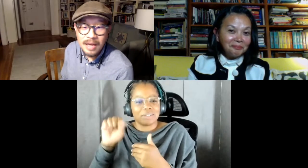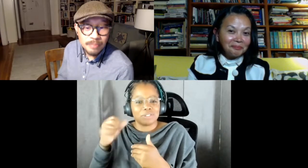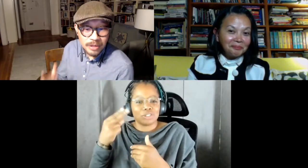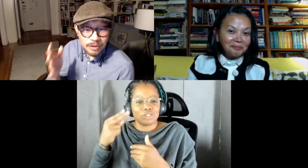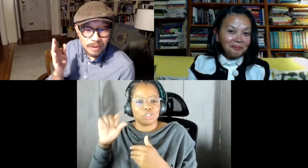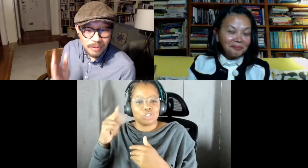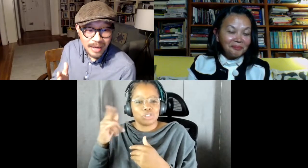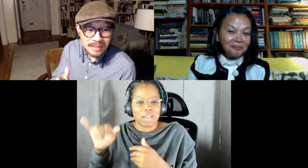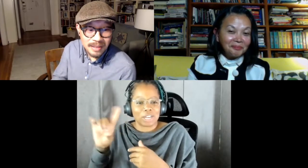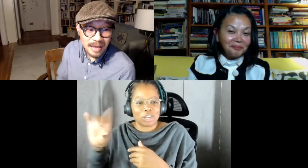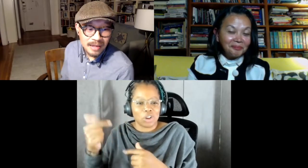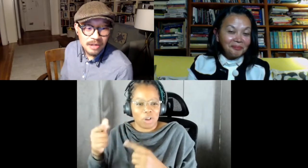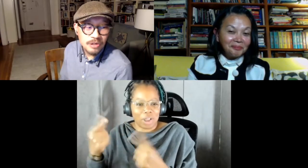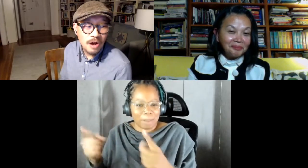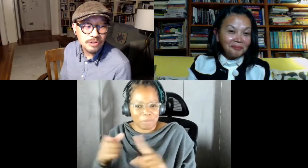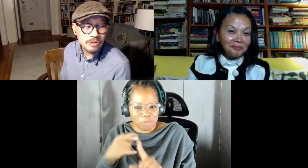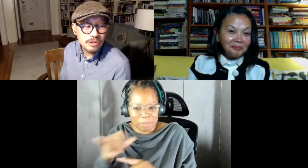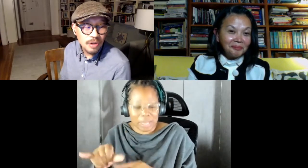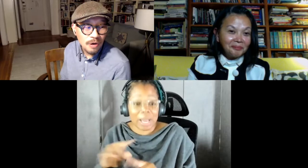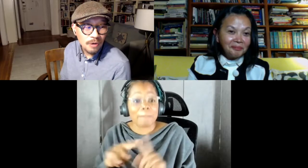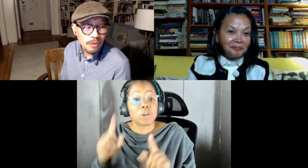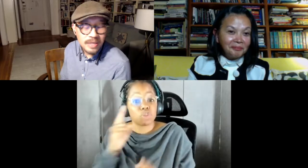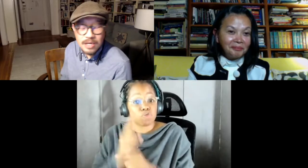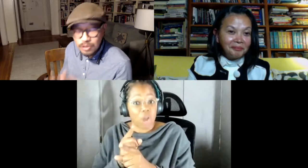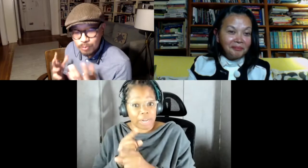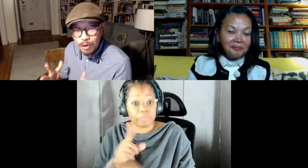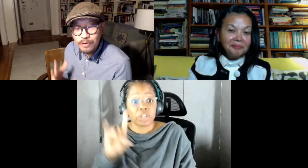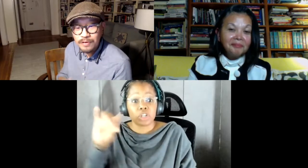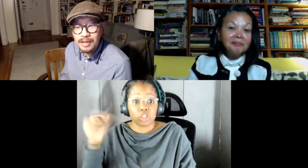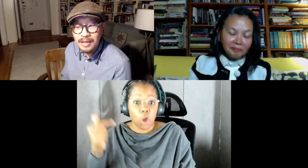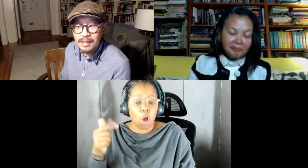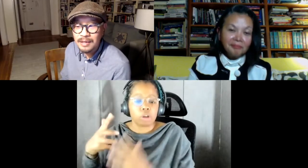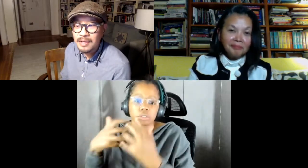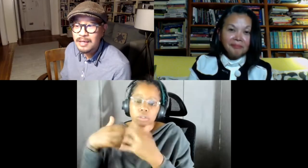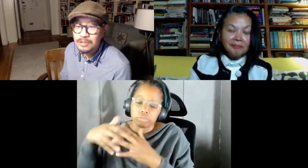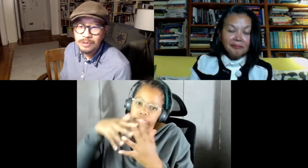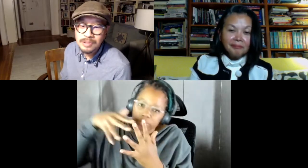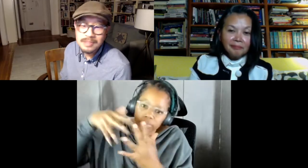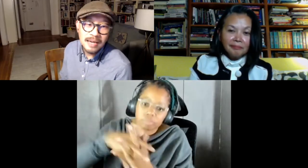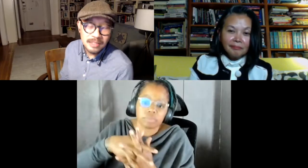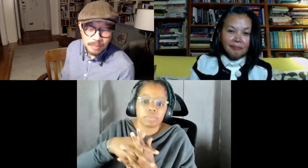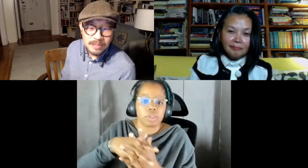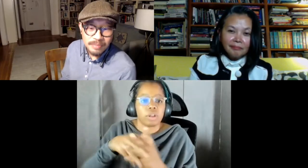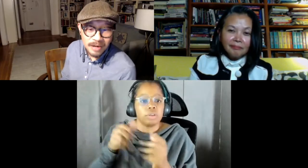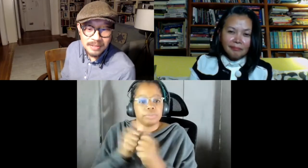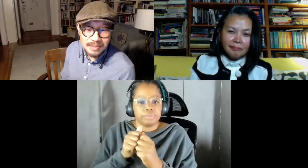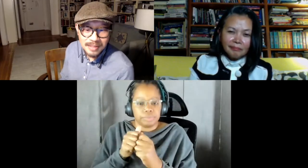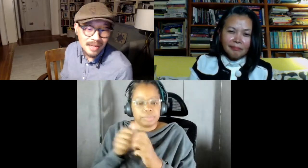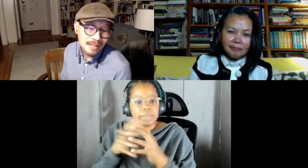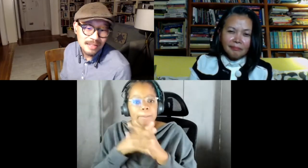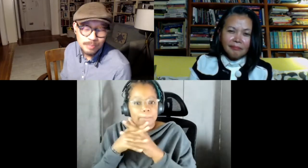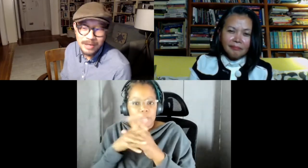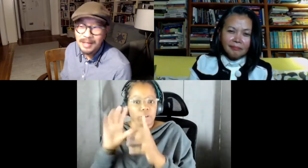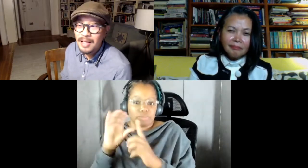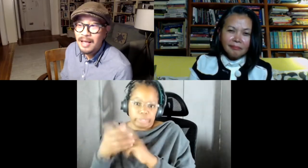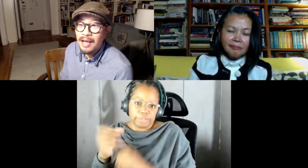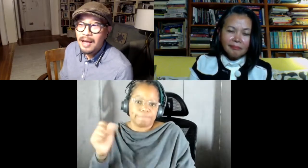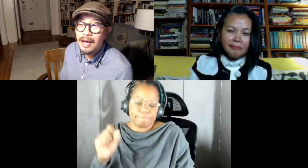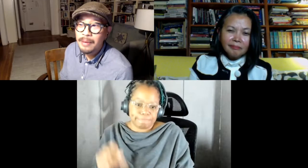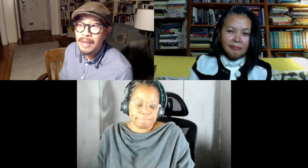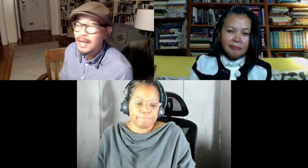it. But you were right that dogs are so interwoven into society, especially American society. That's